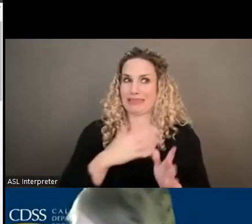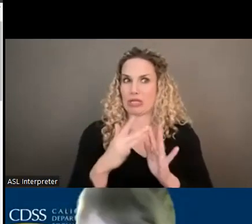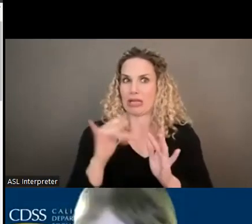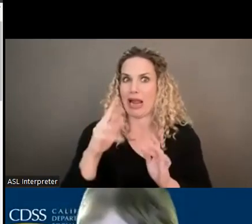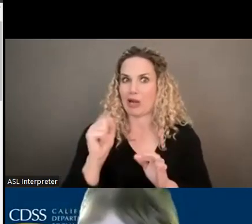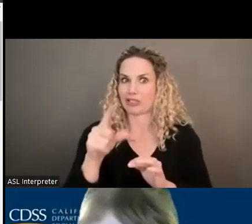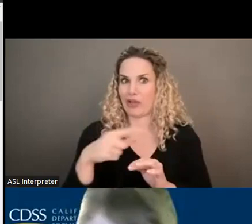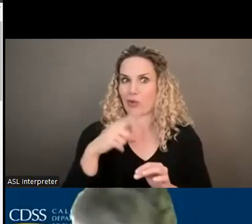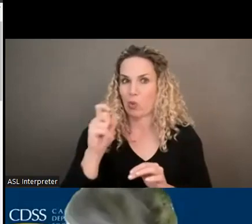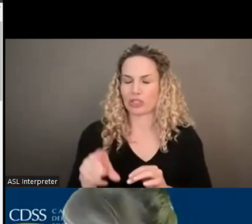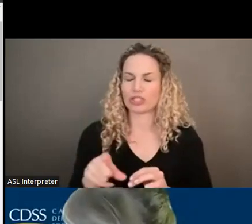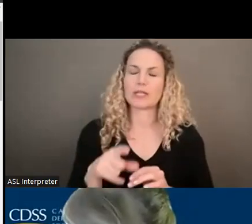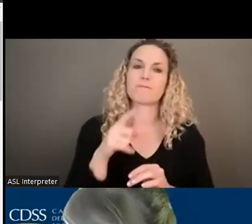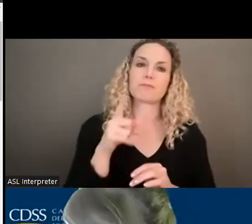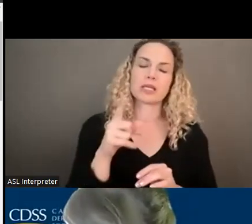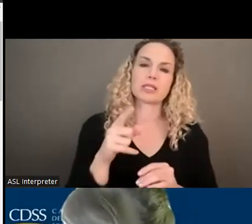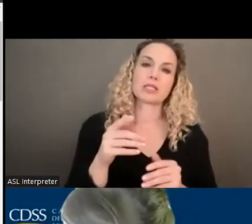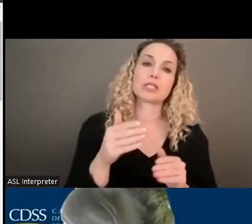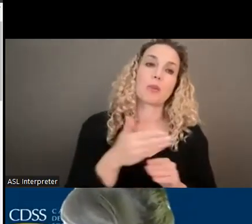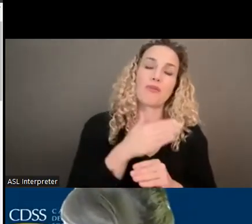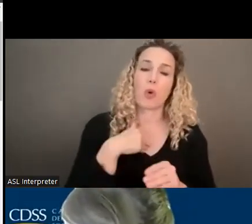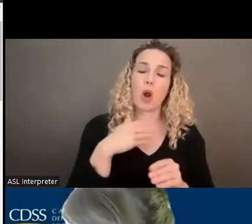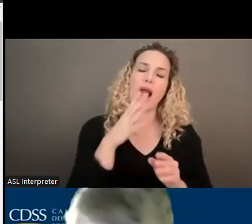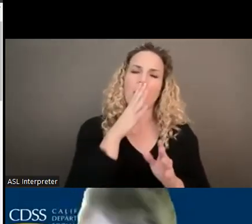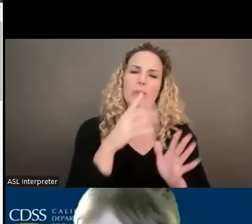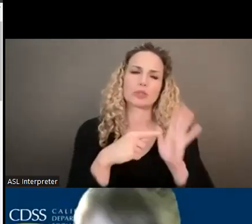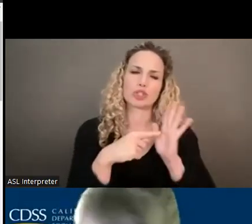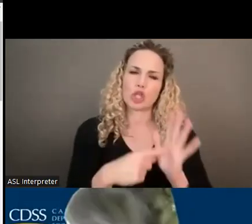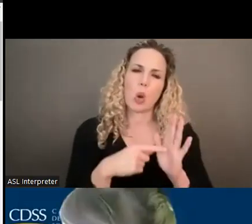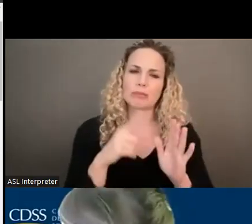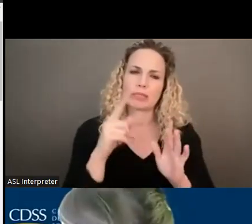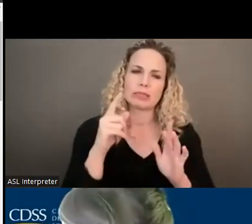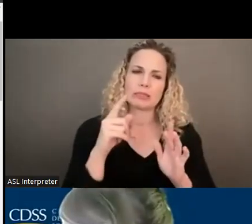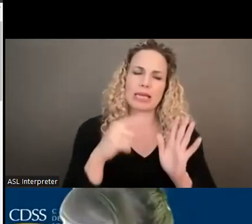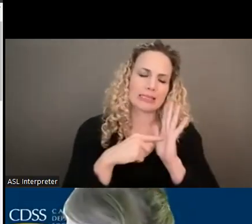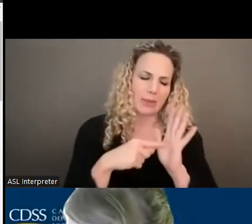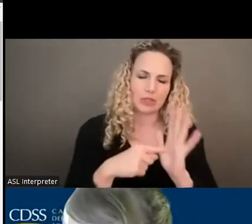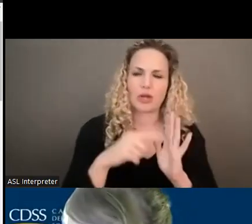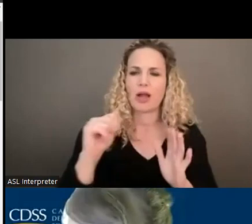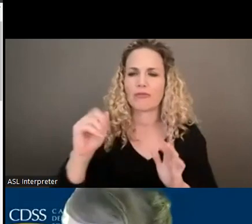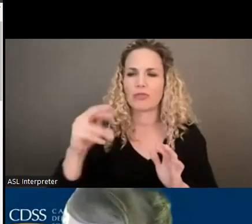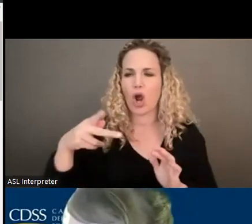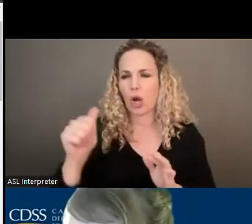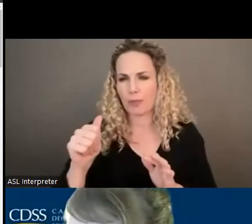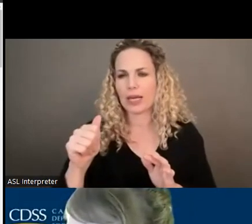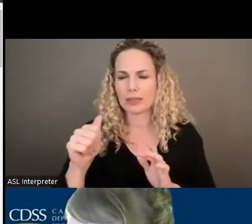to go over before jumping into a demo of the live survey is our ARPA survey completion